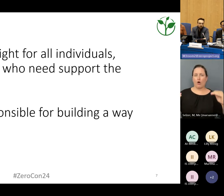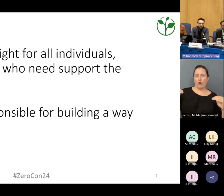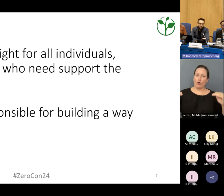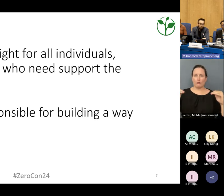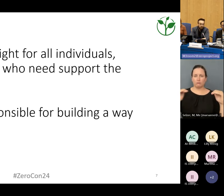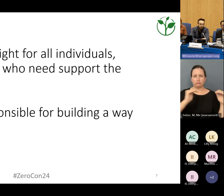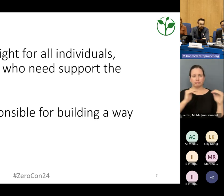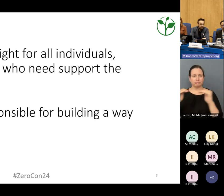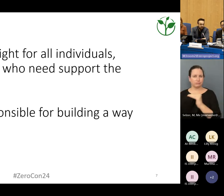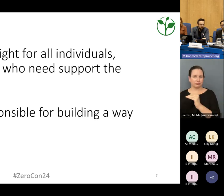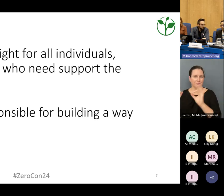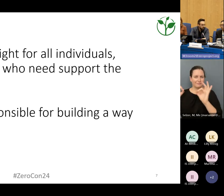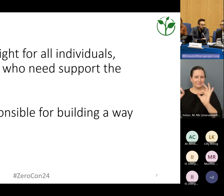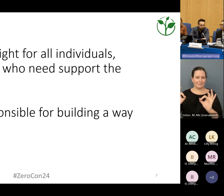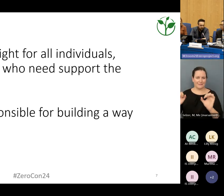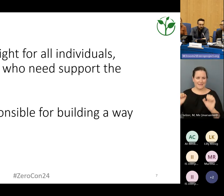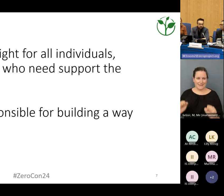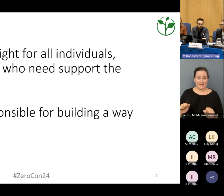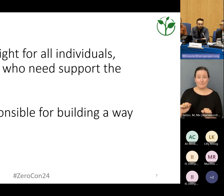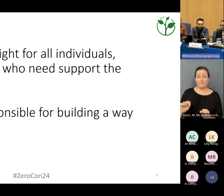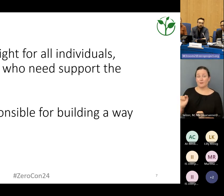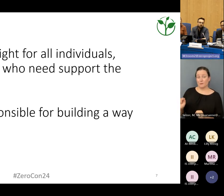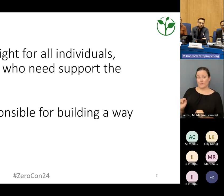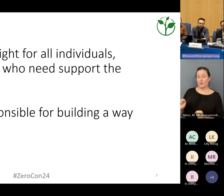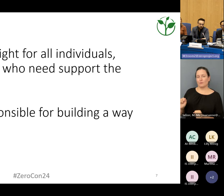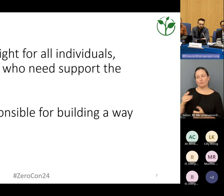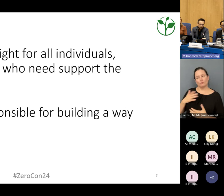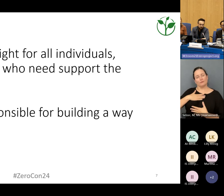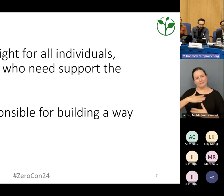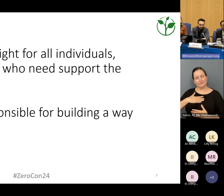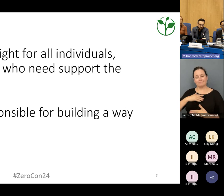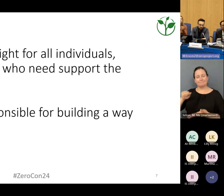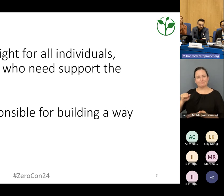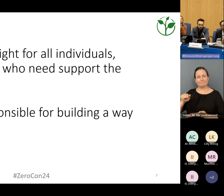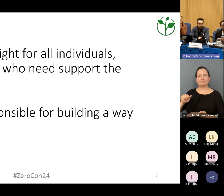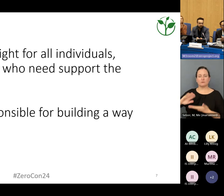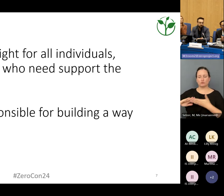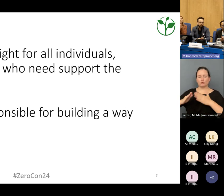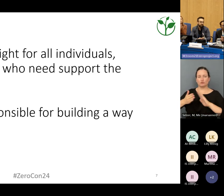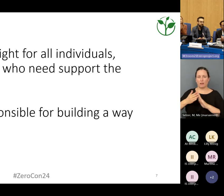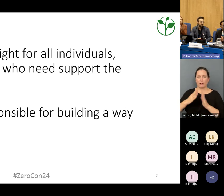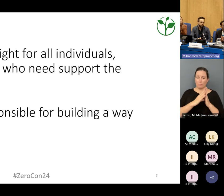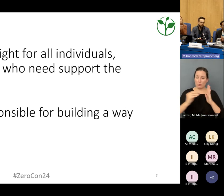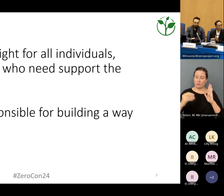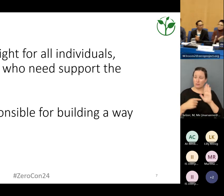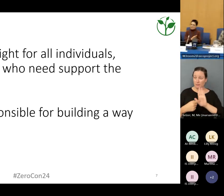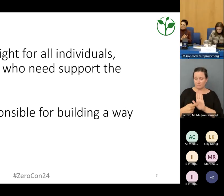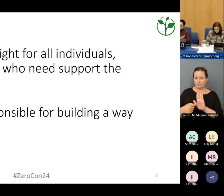social model to attend the people with disabilities. Thank you so much. Thank you, Victor. Thank you so much.